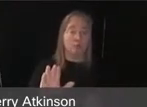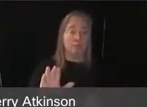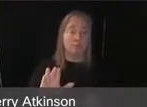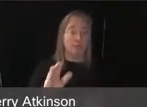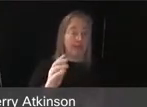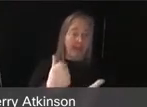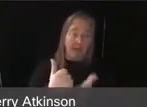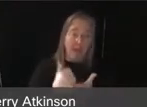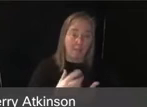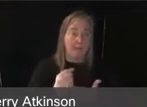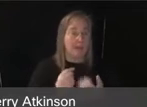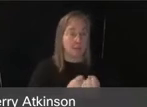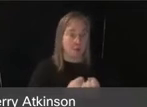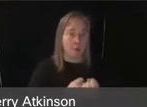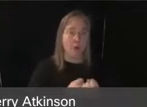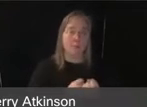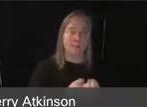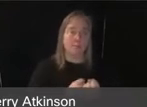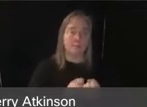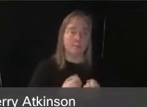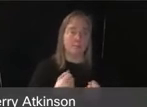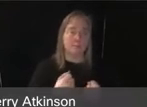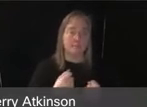help and support in